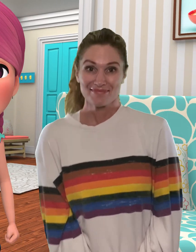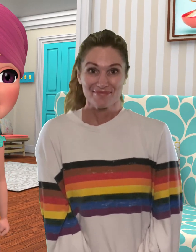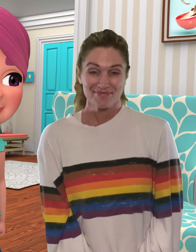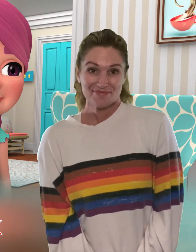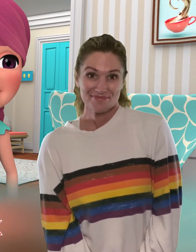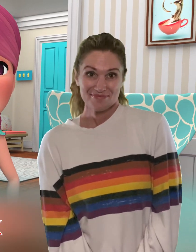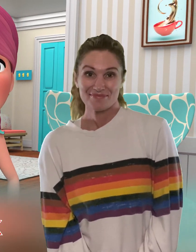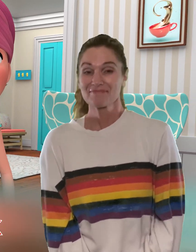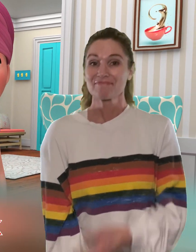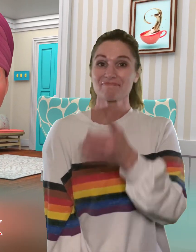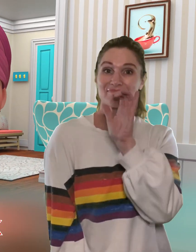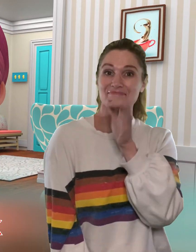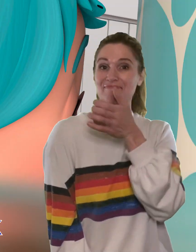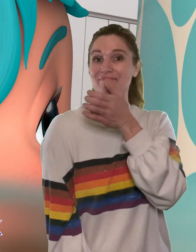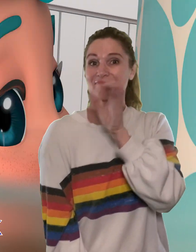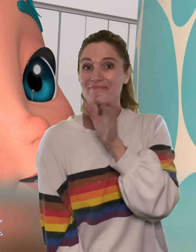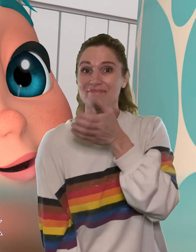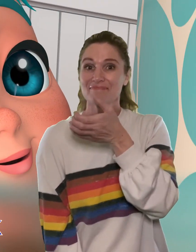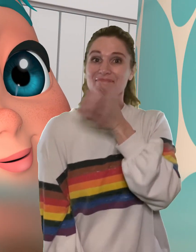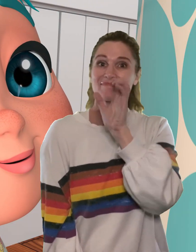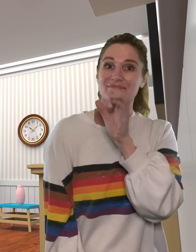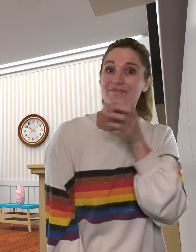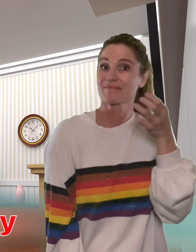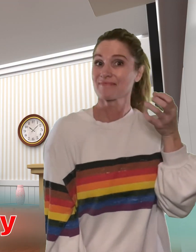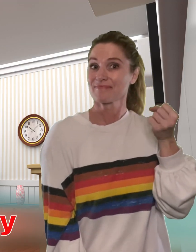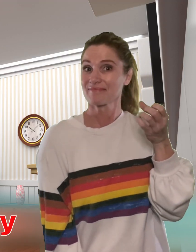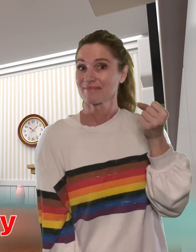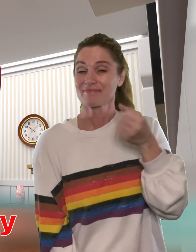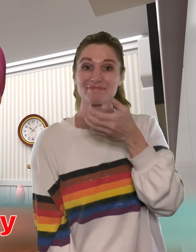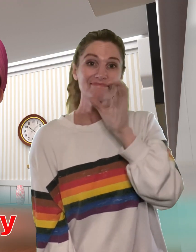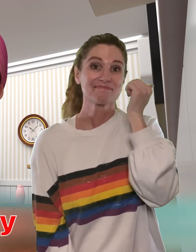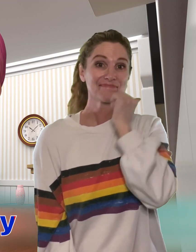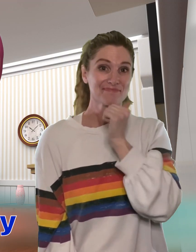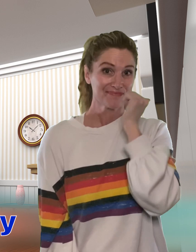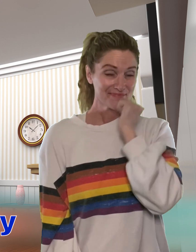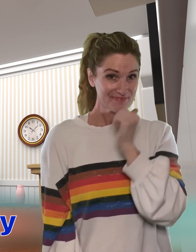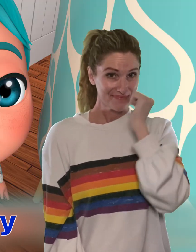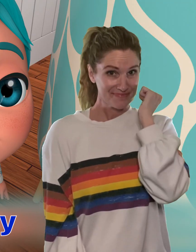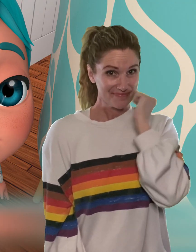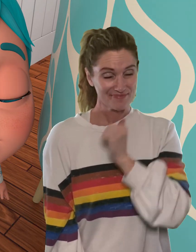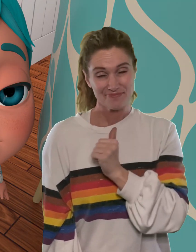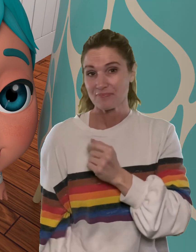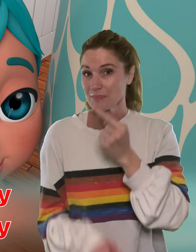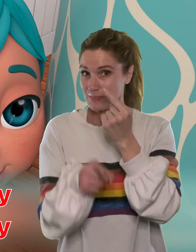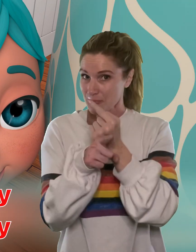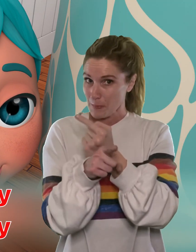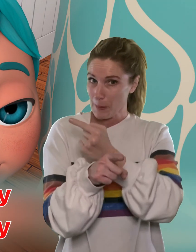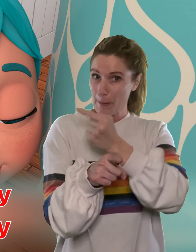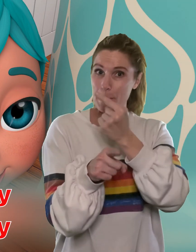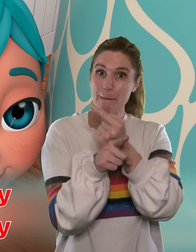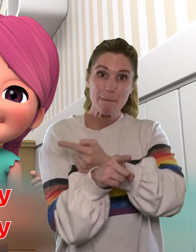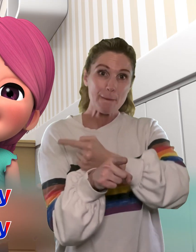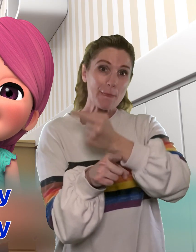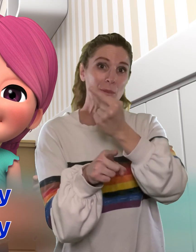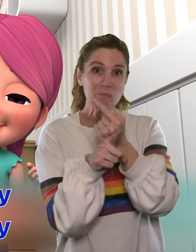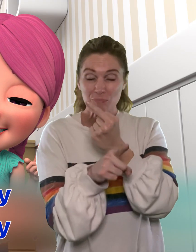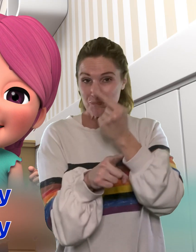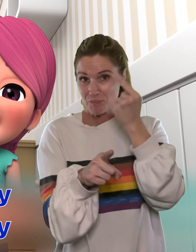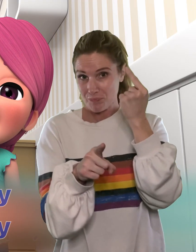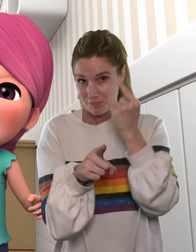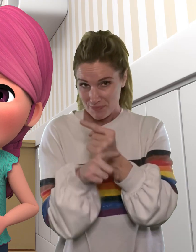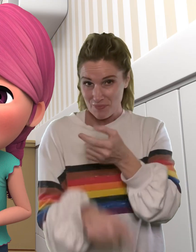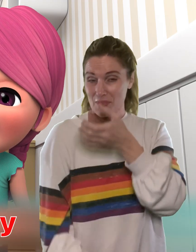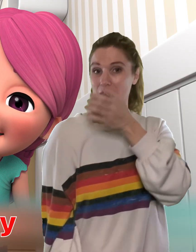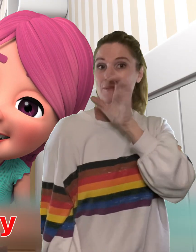Drink, drink, drink your milk Drink it every day Properly, properly, properly,